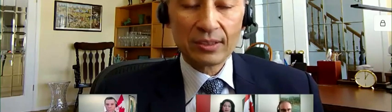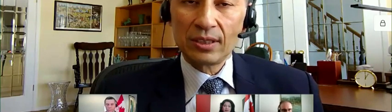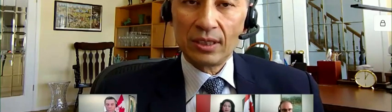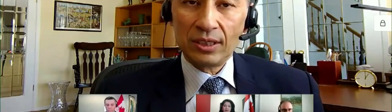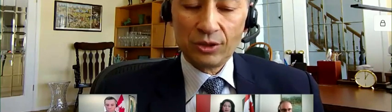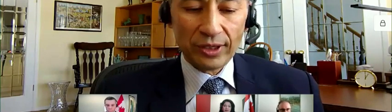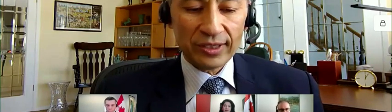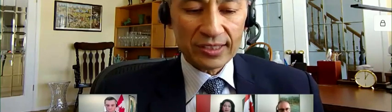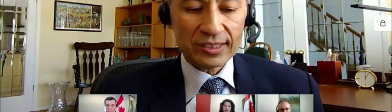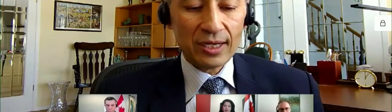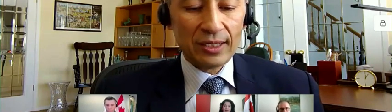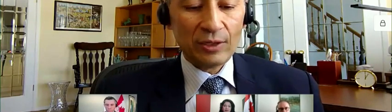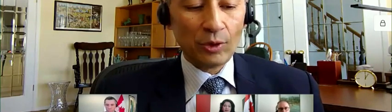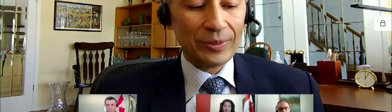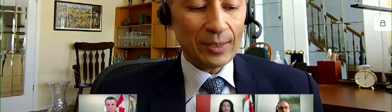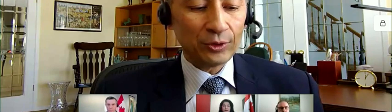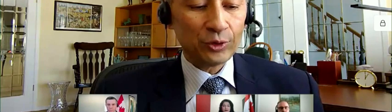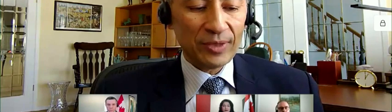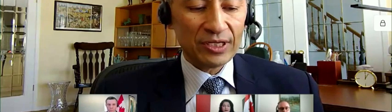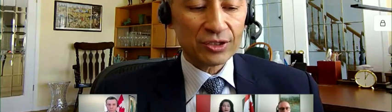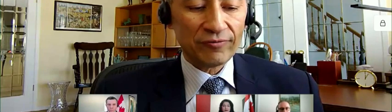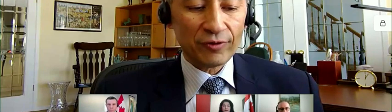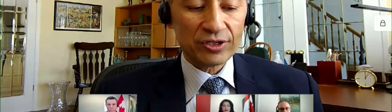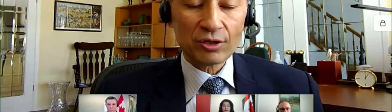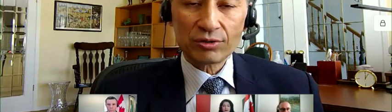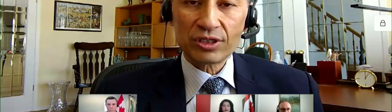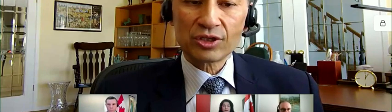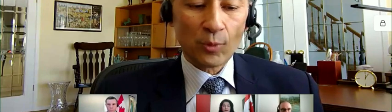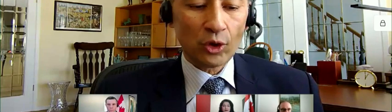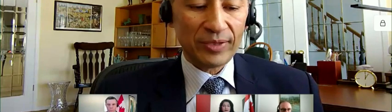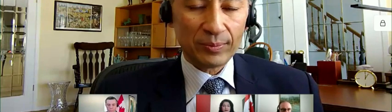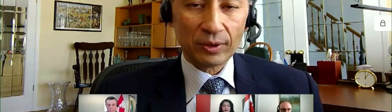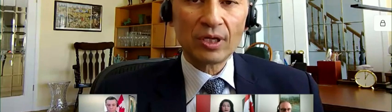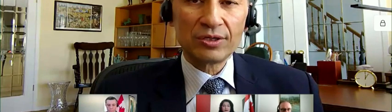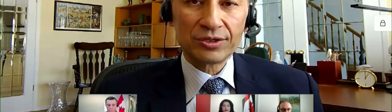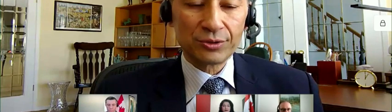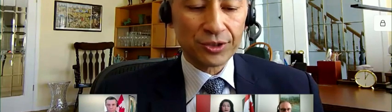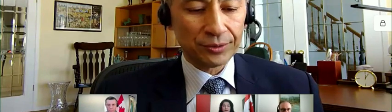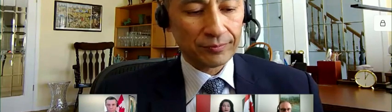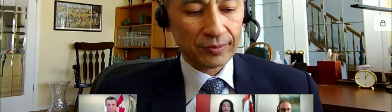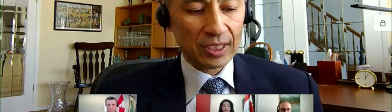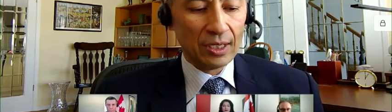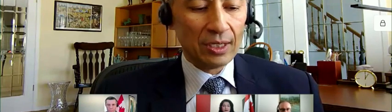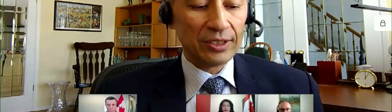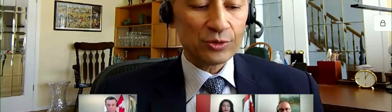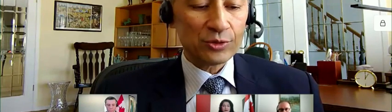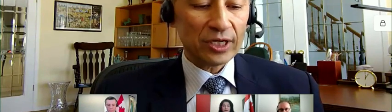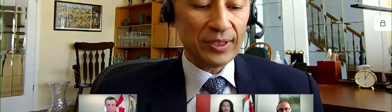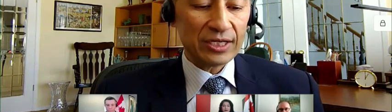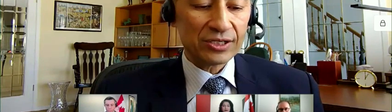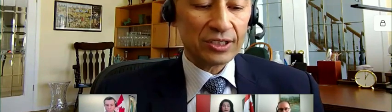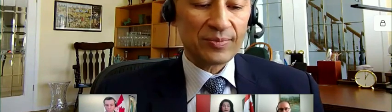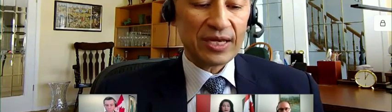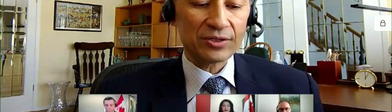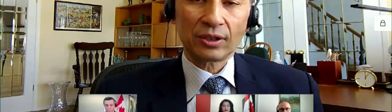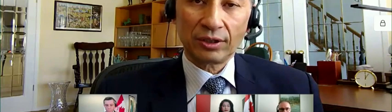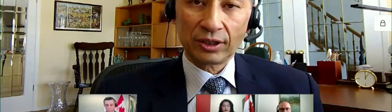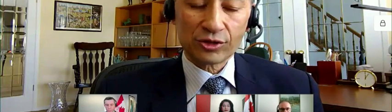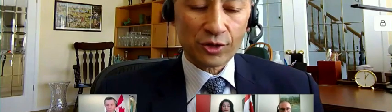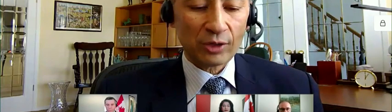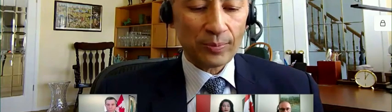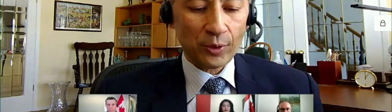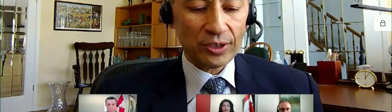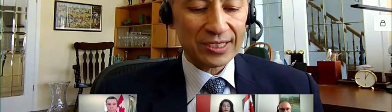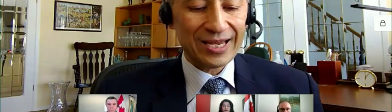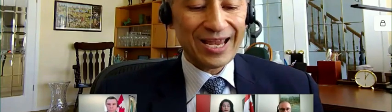months. In doing this, they will be able to administer first doses to more people sooner. This recommendation is based on